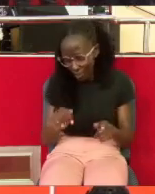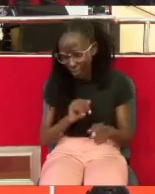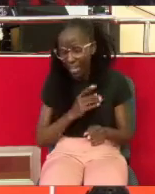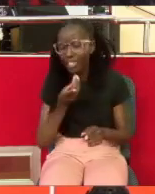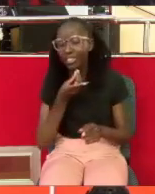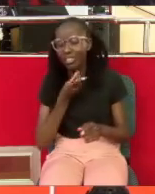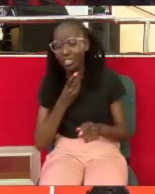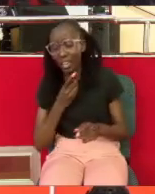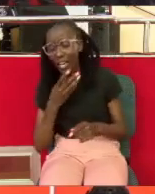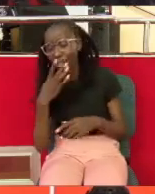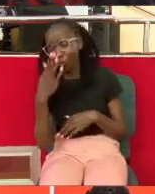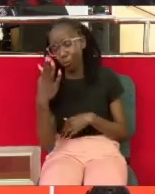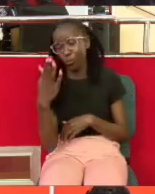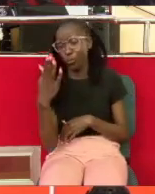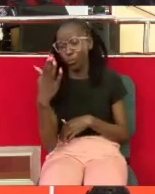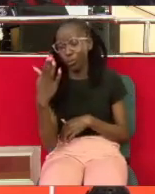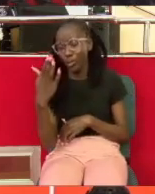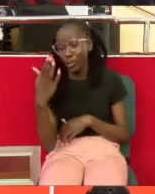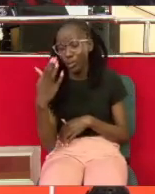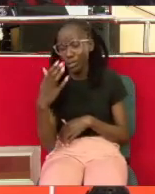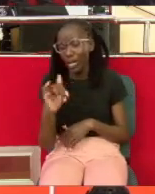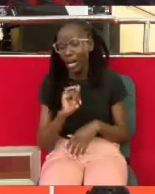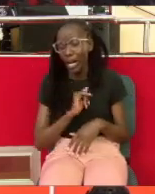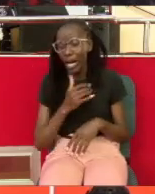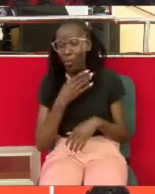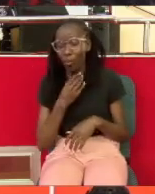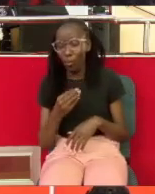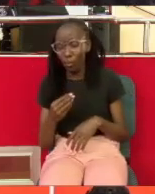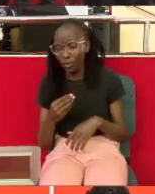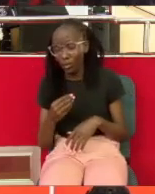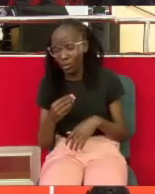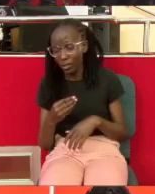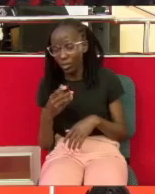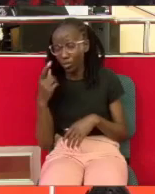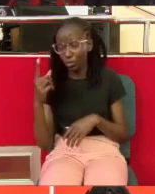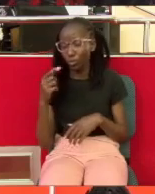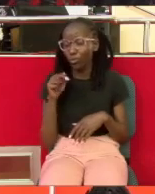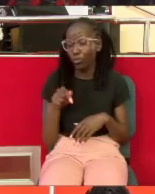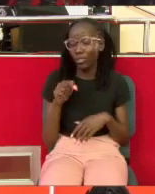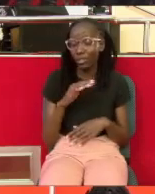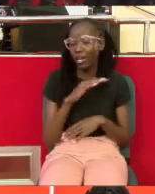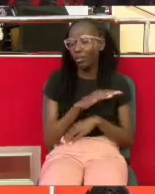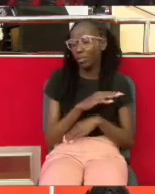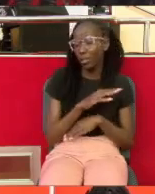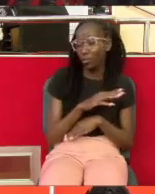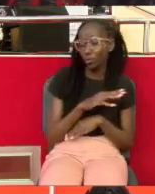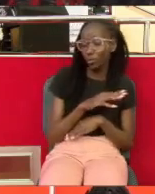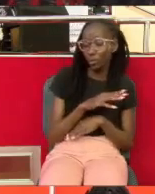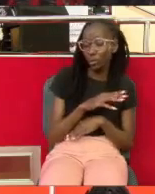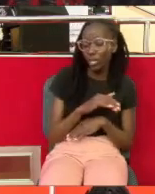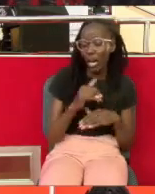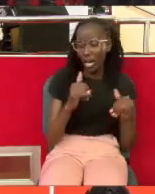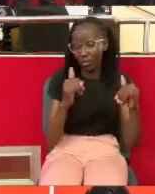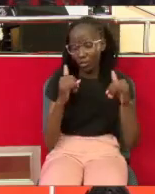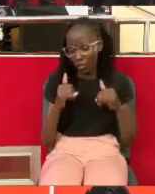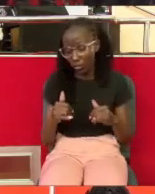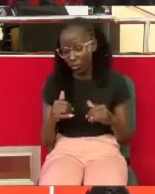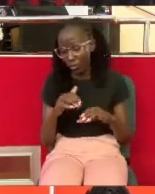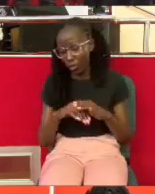I desire you. I want you this afternoon. I want to invite you into my